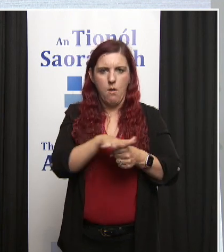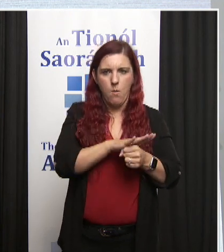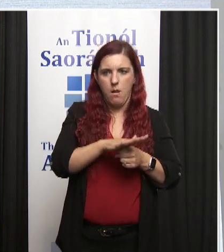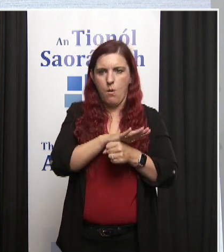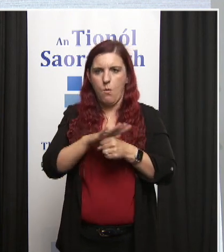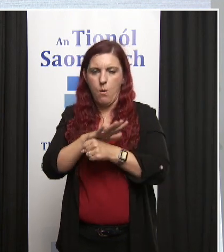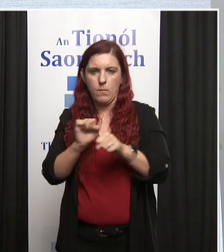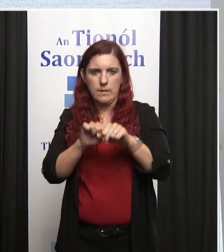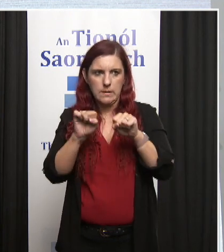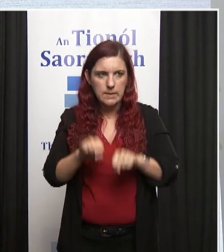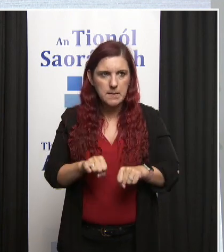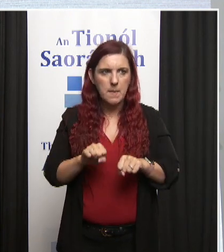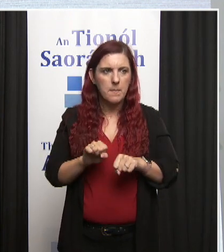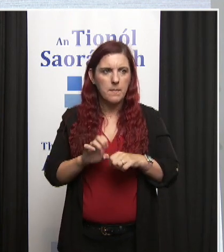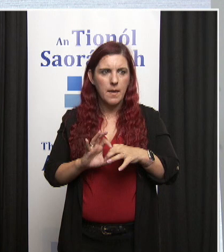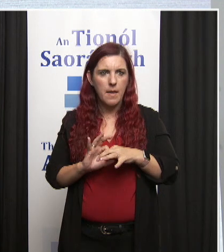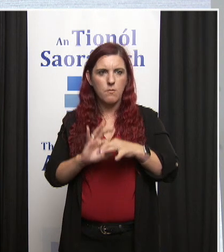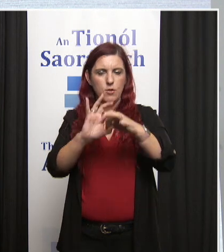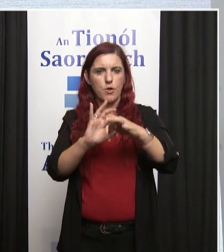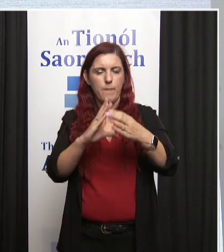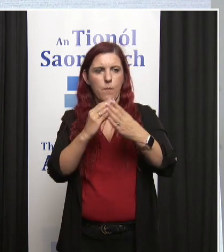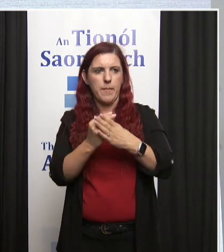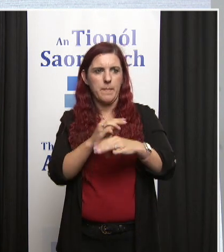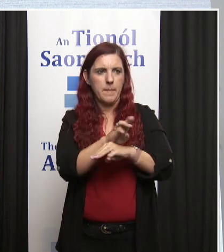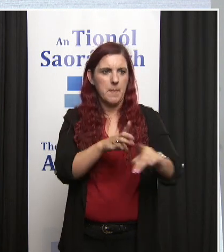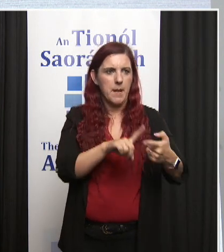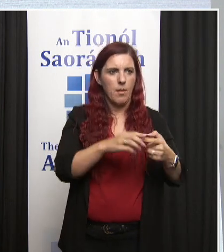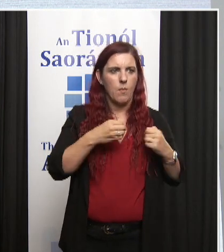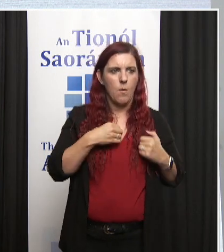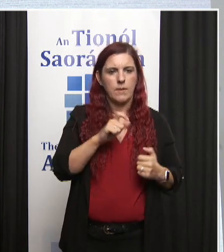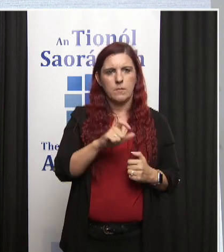the relationship between the people and their councillors.